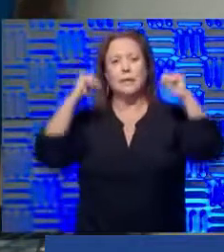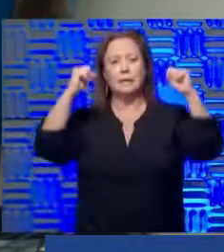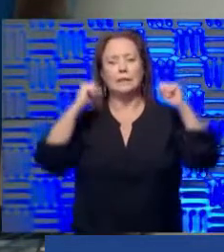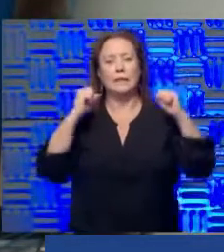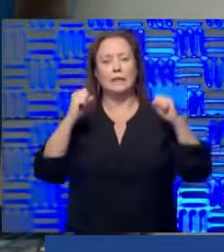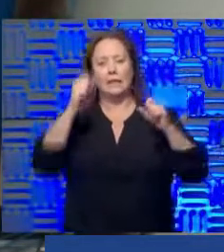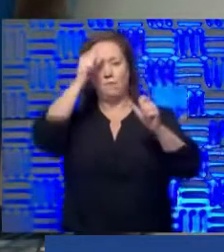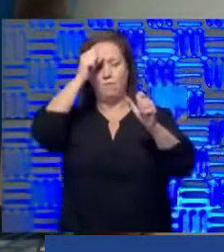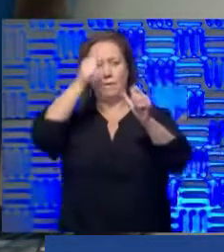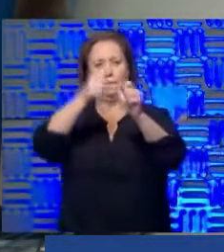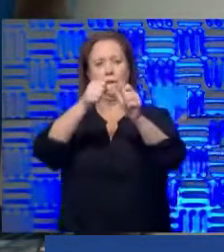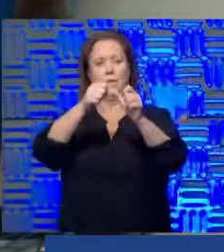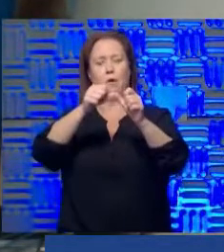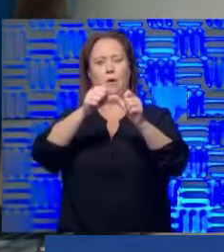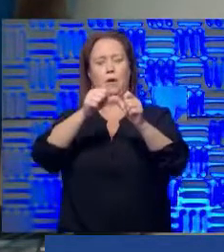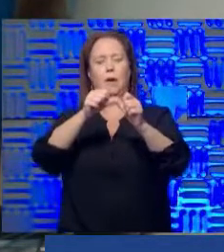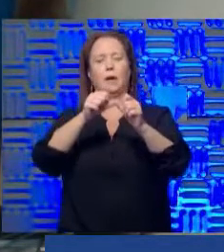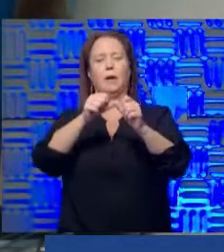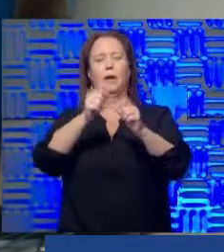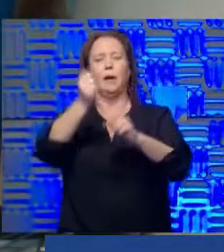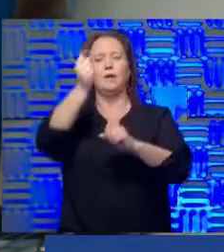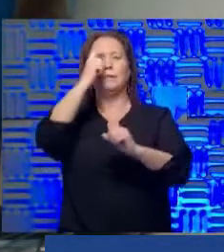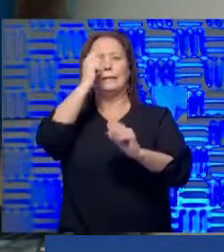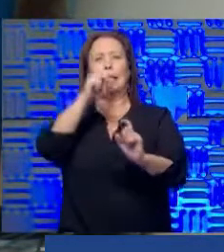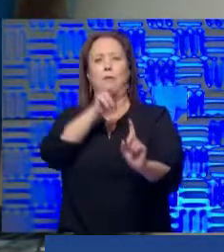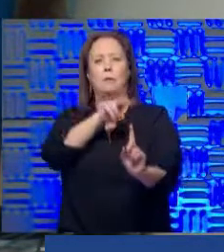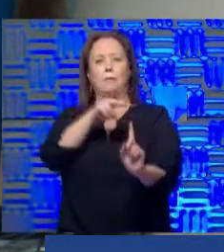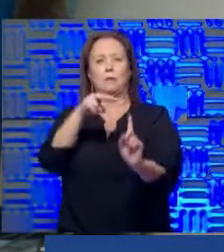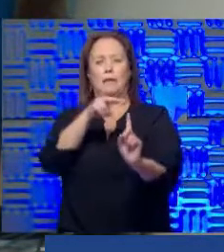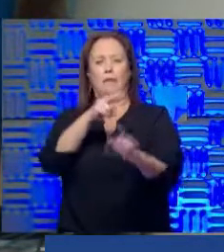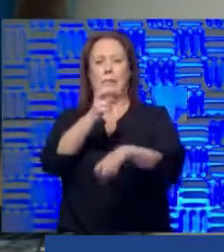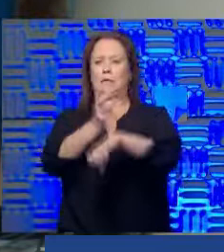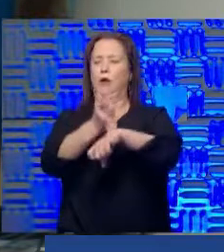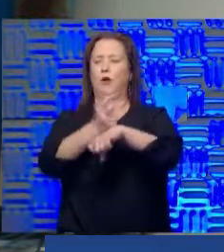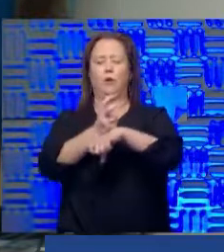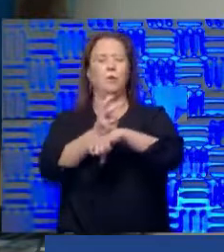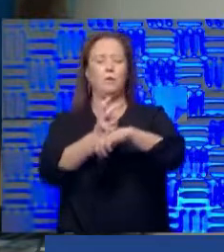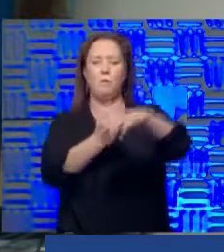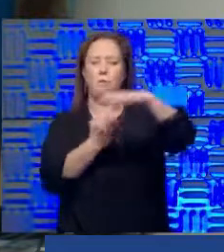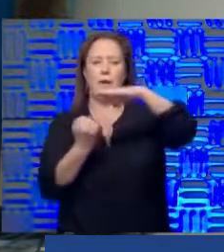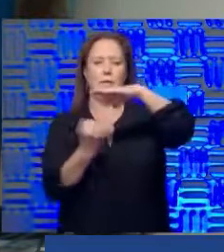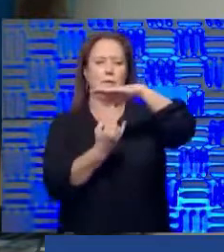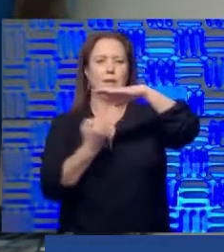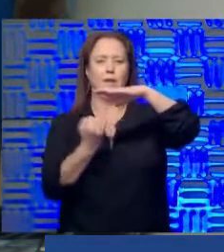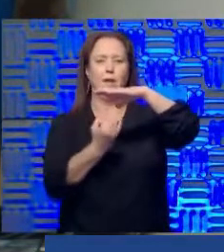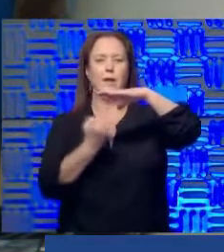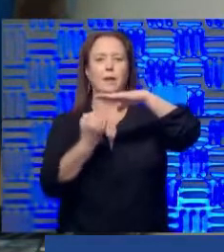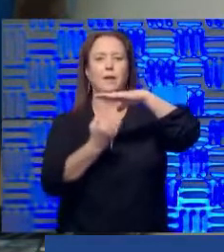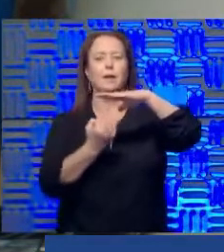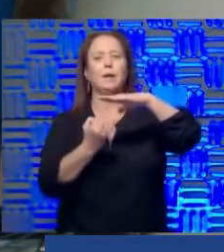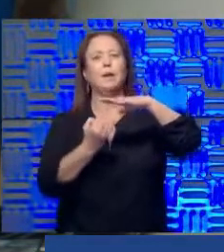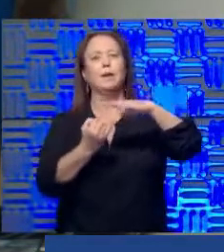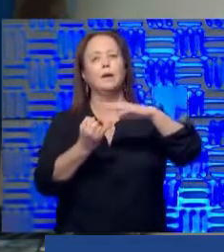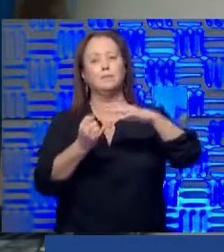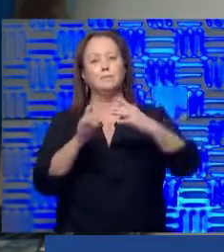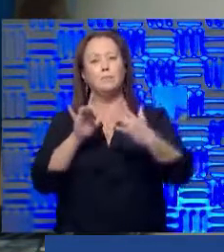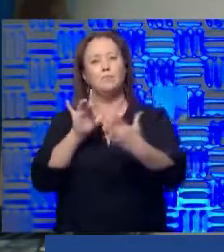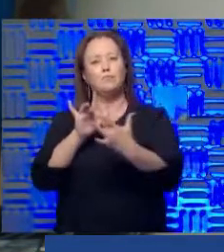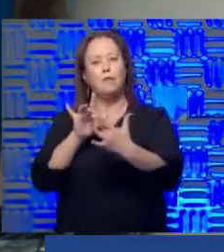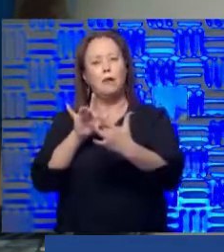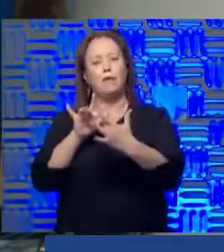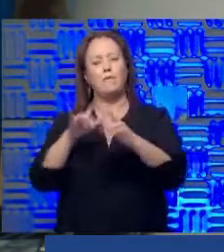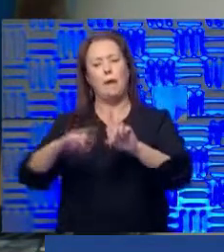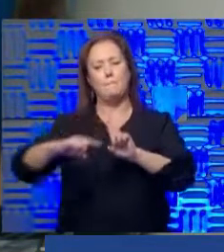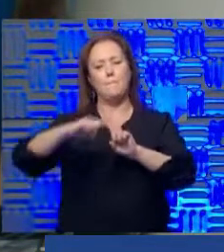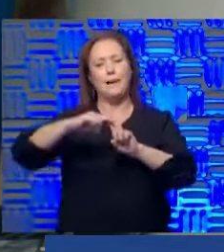just remembering, getting perspective is difficult, especially when we're isolated like this. So you need to reach out and have